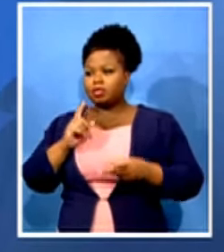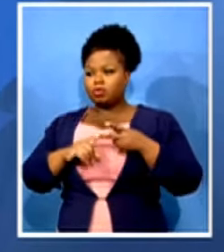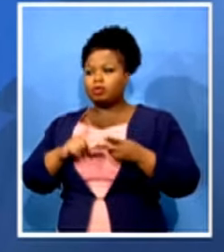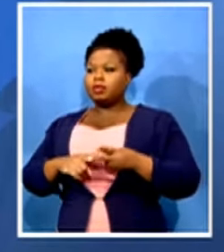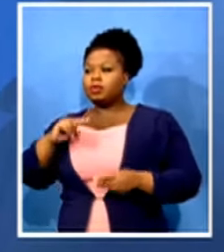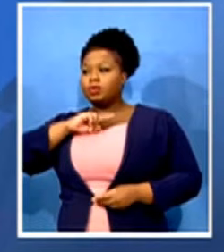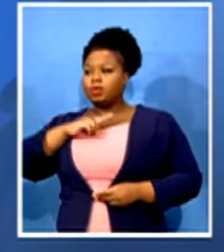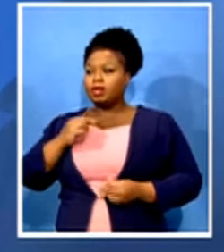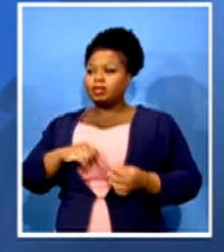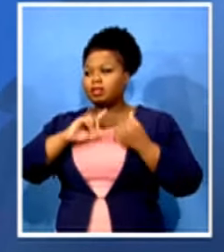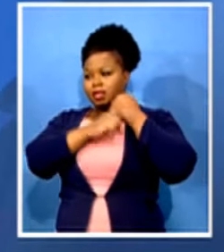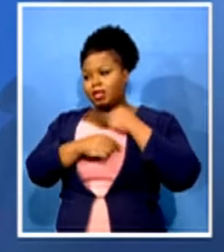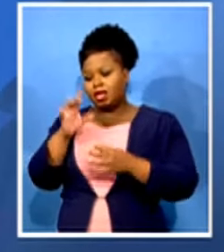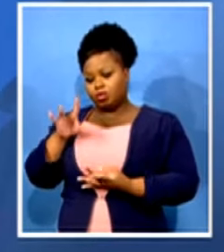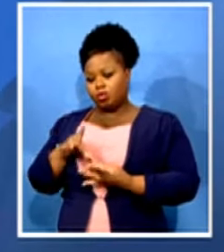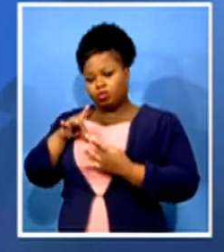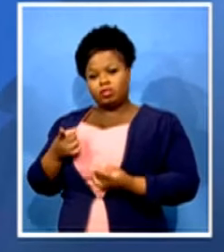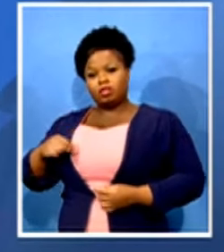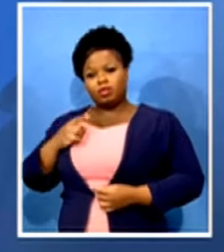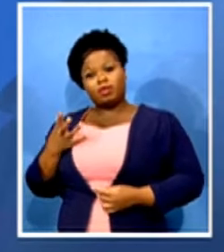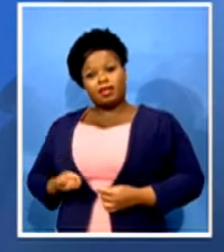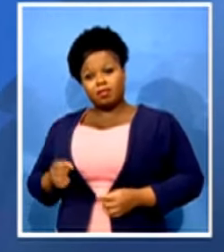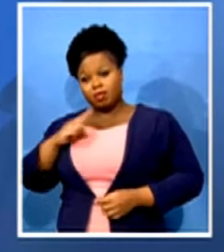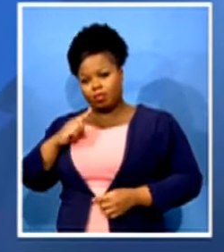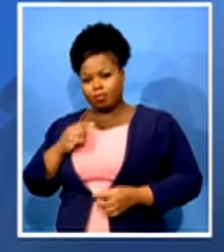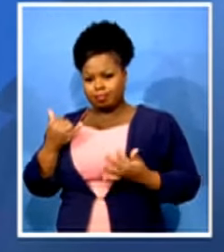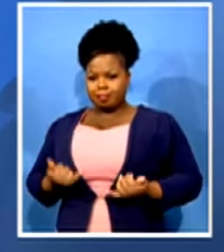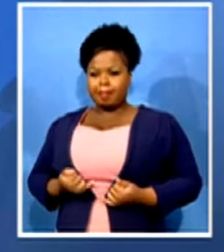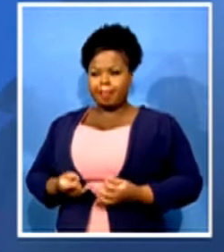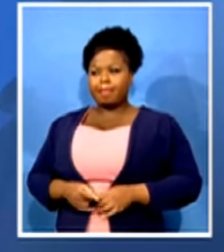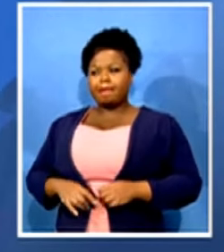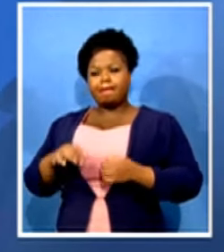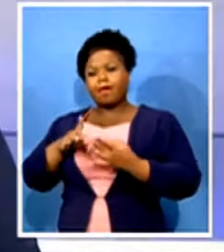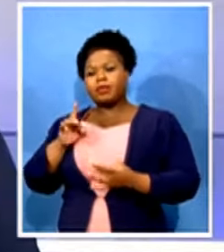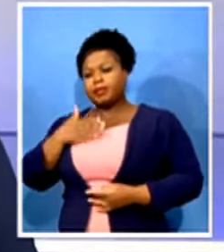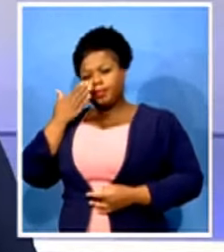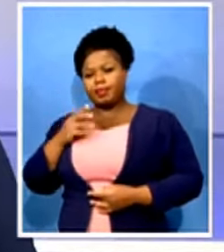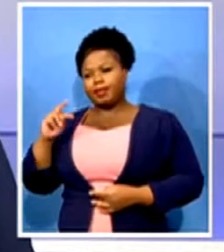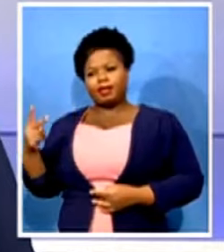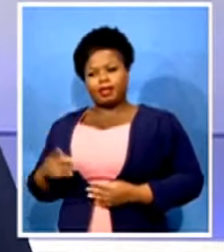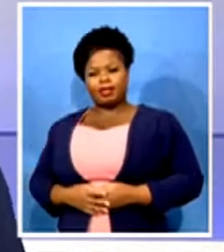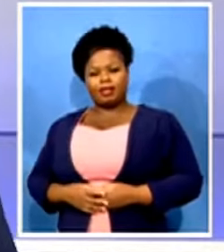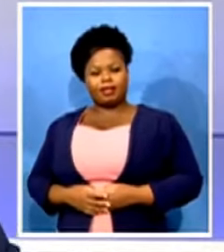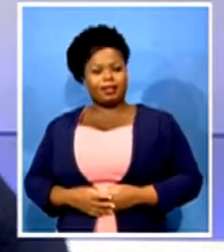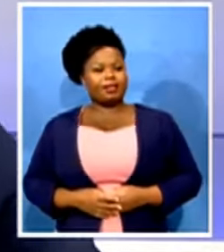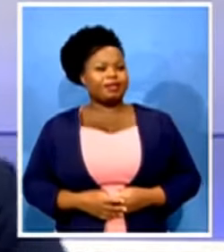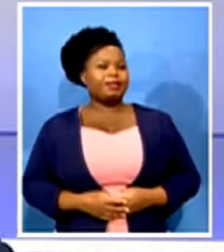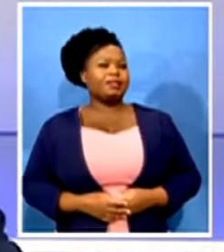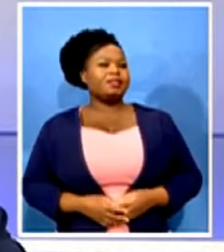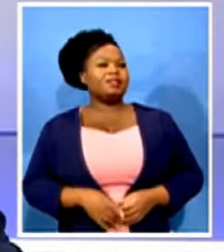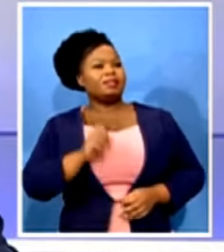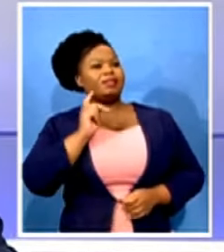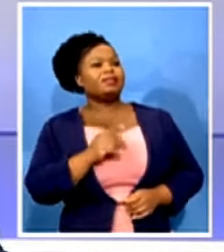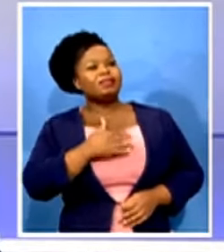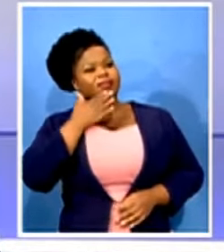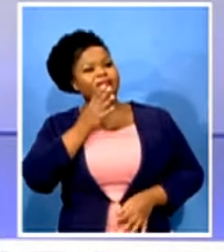lines of communication are not open, we have no other option but to do that. Yeah. So just give us a sense in terms of